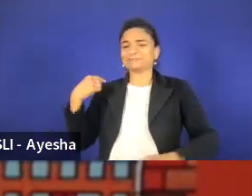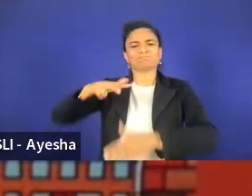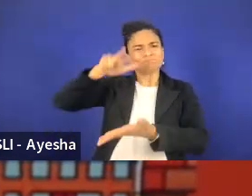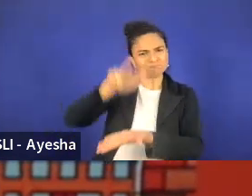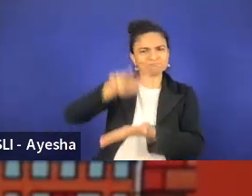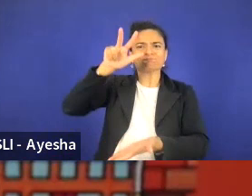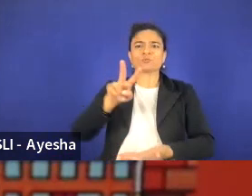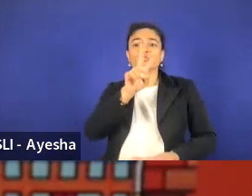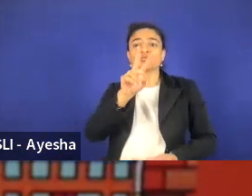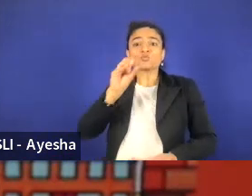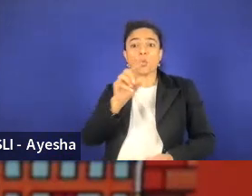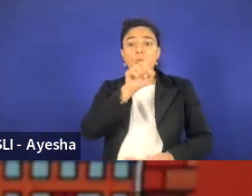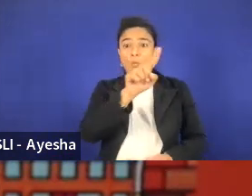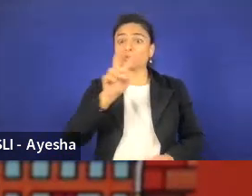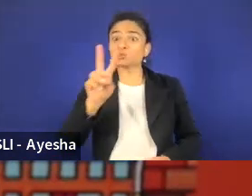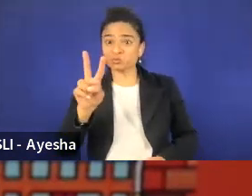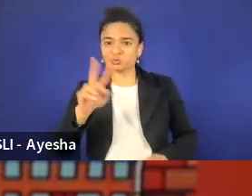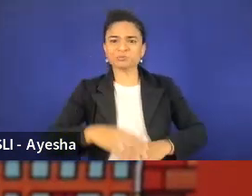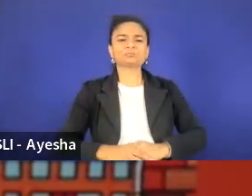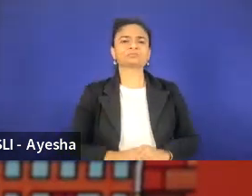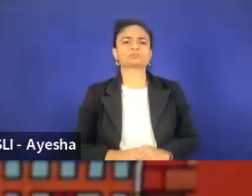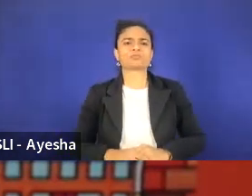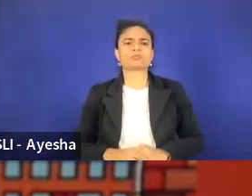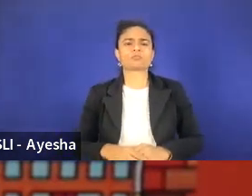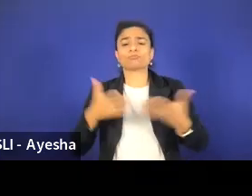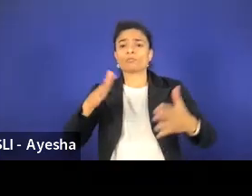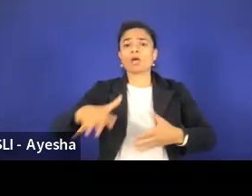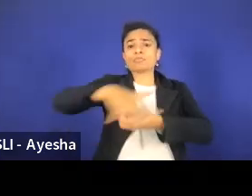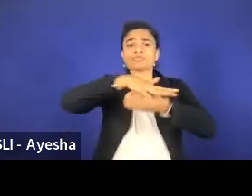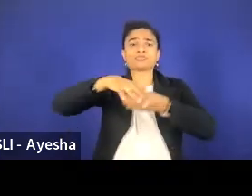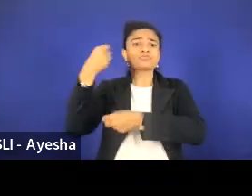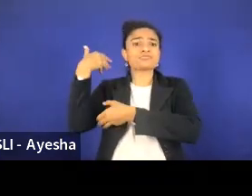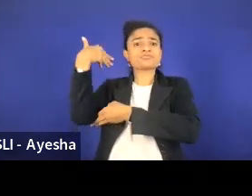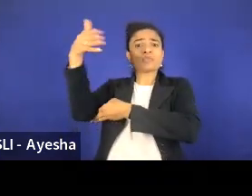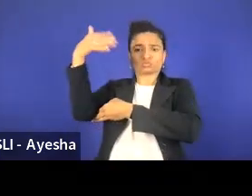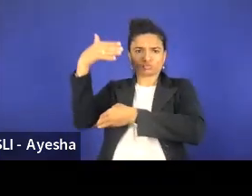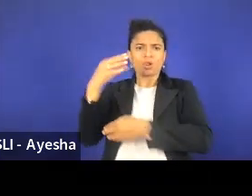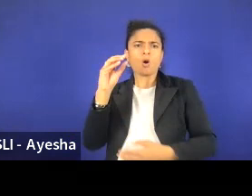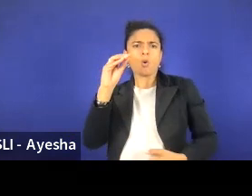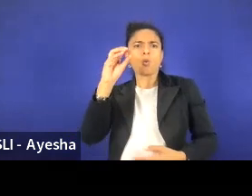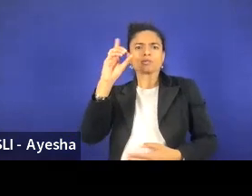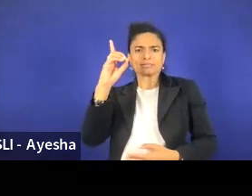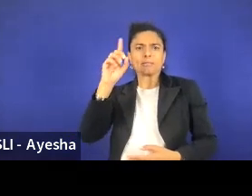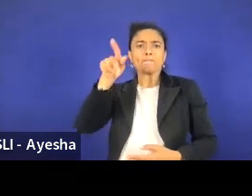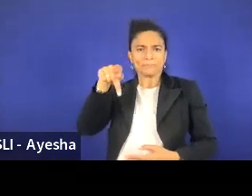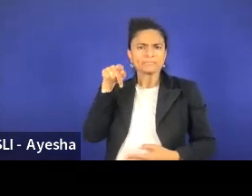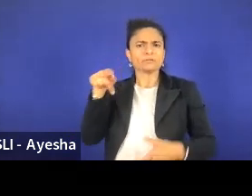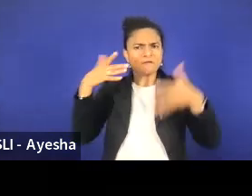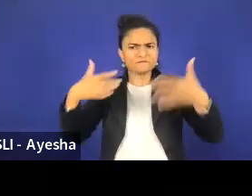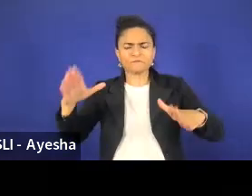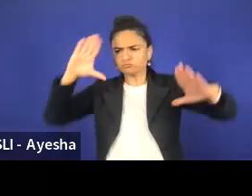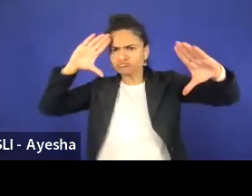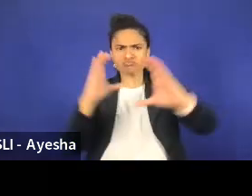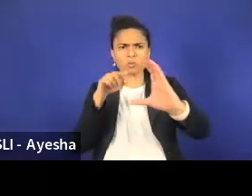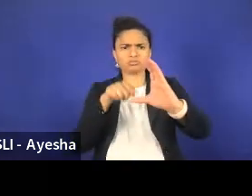Us" slogan in all its national campaigns. By 2013, OPDs were